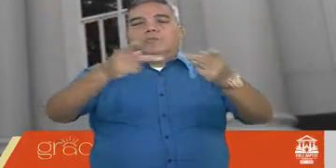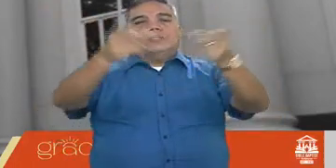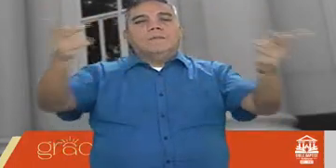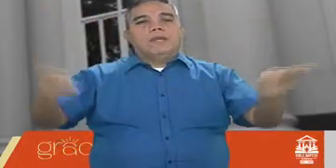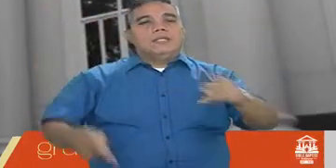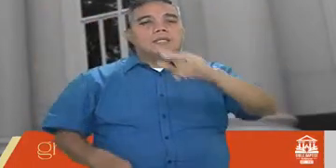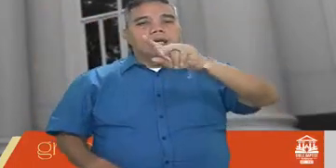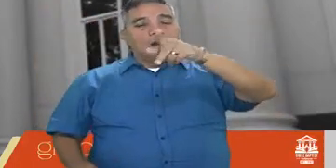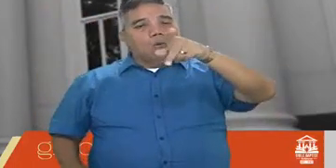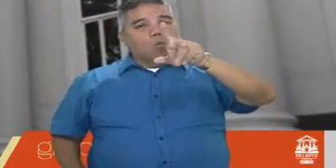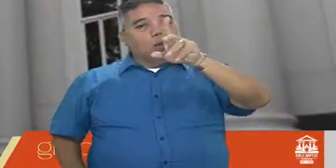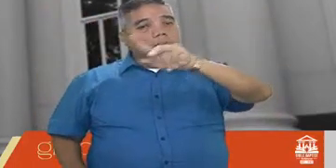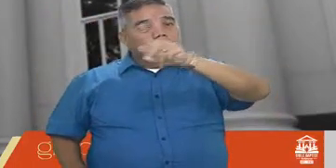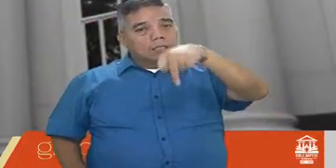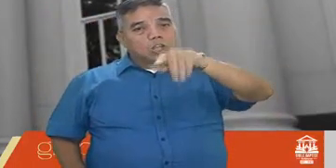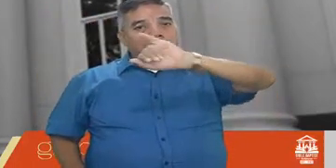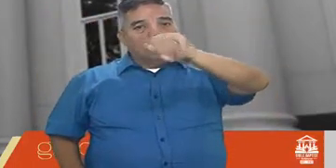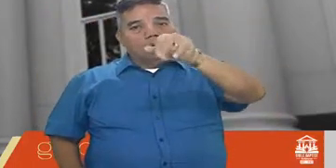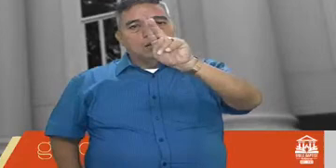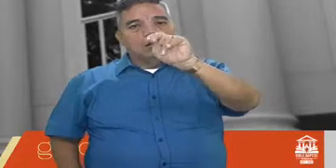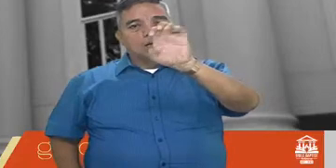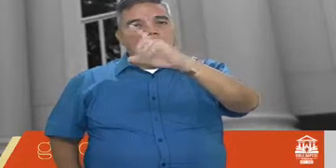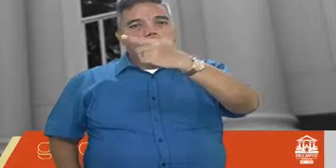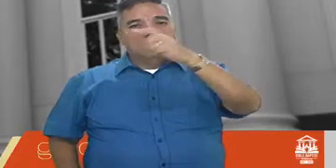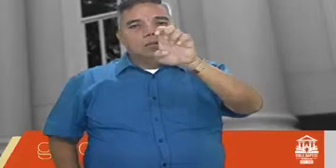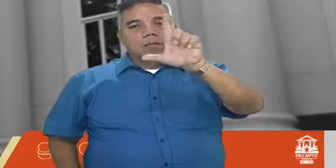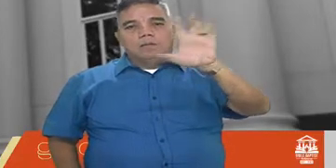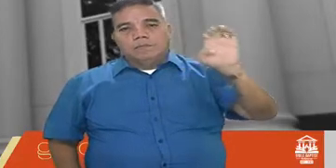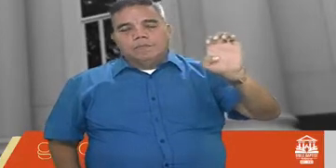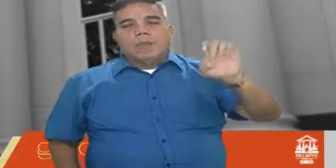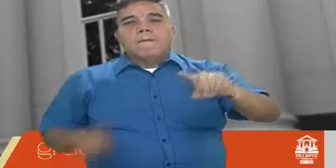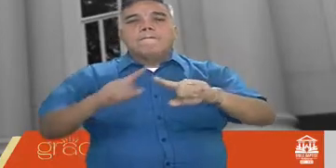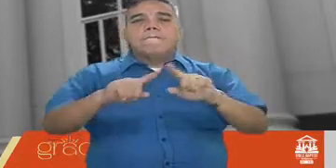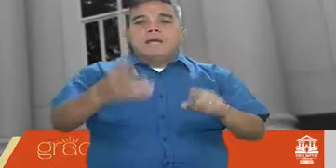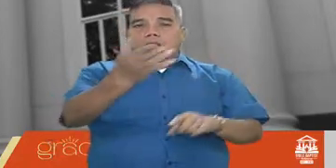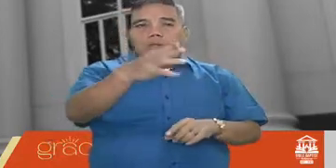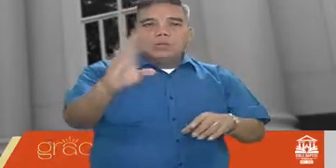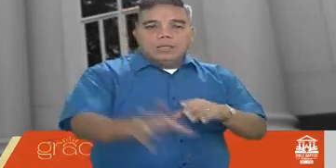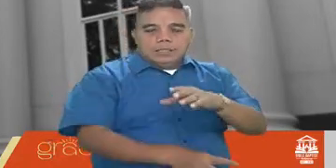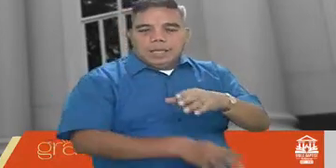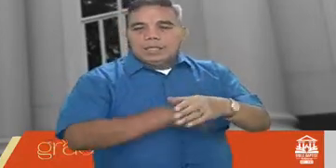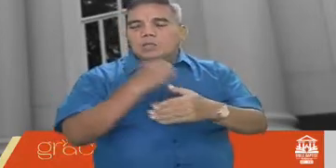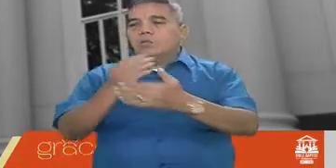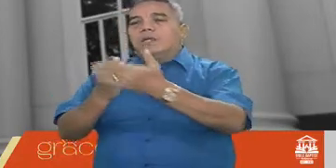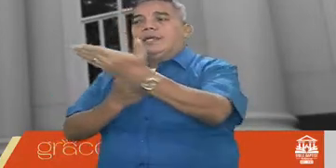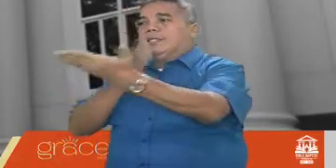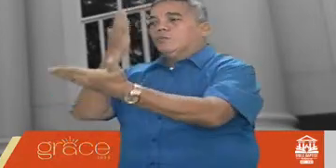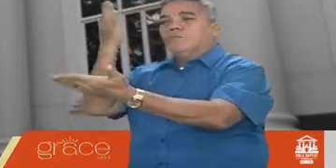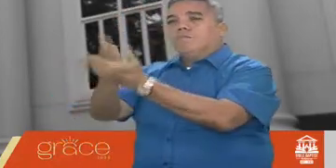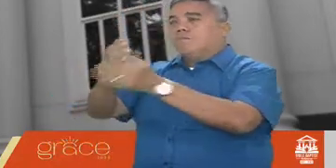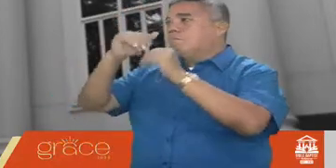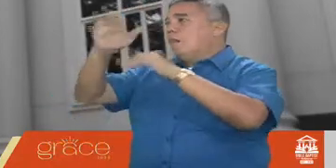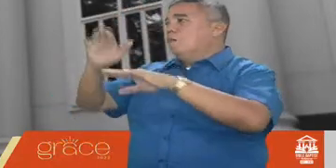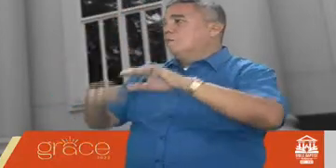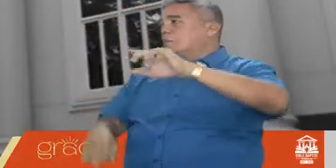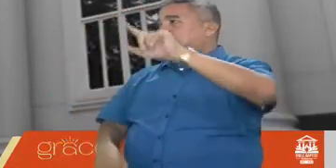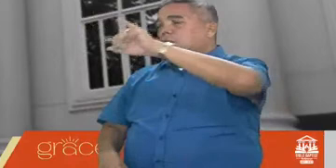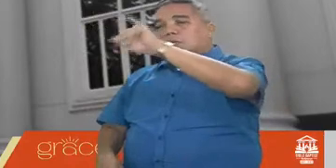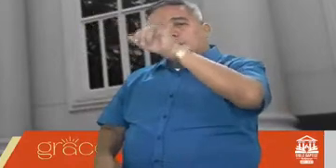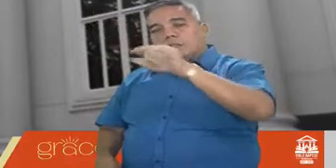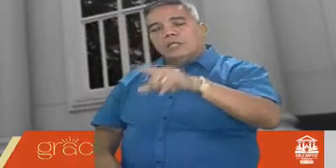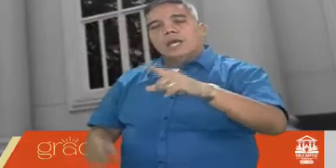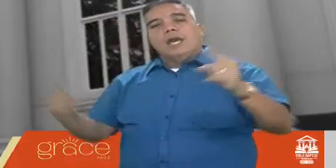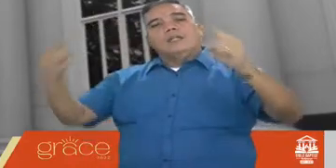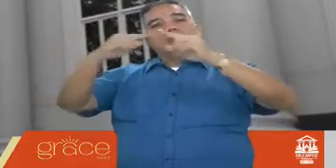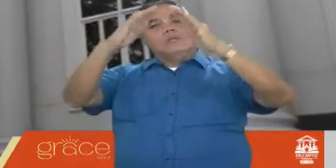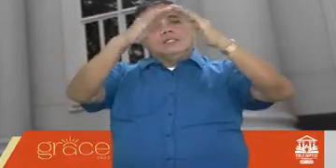wilderness. But, verse number 22, but you are coming unto Mount Zion, kita, unto